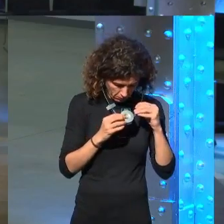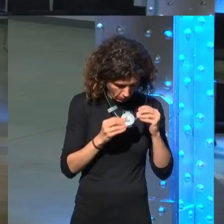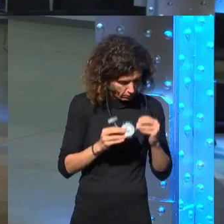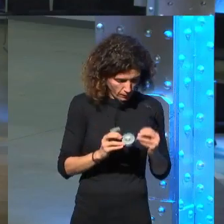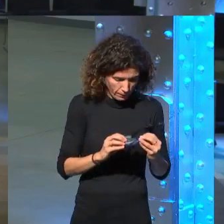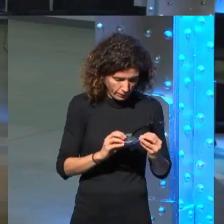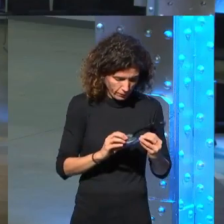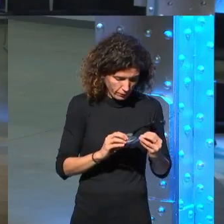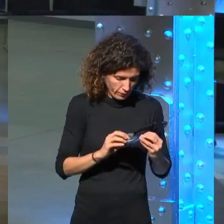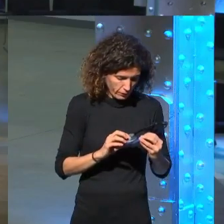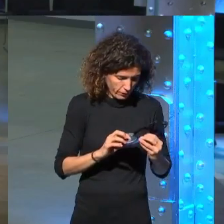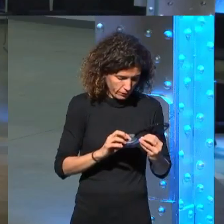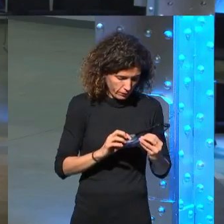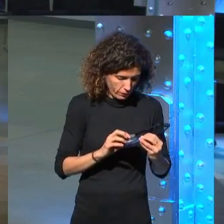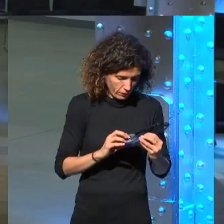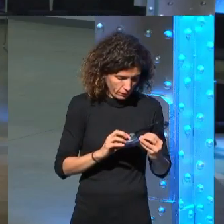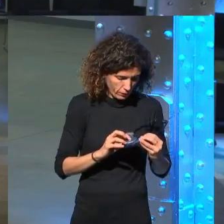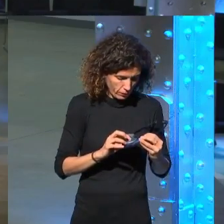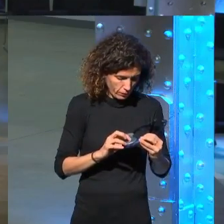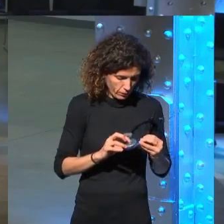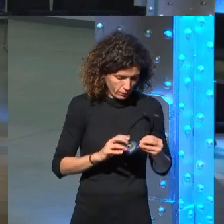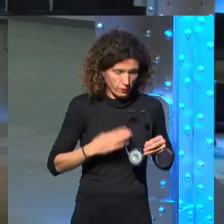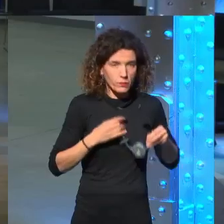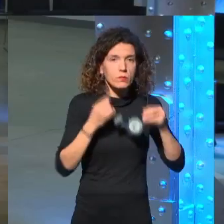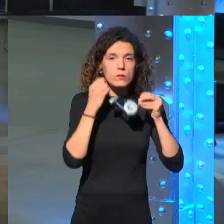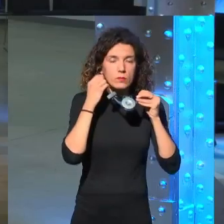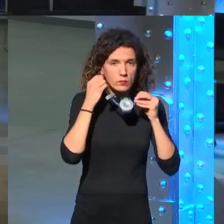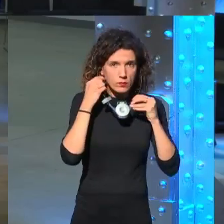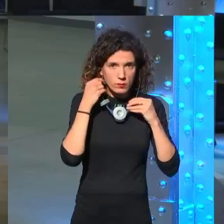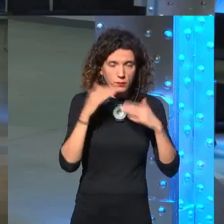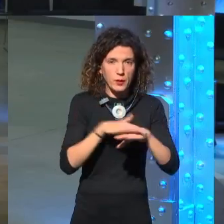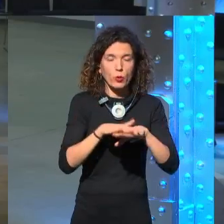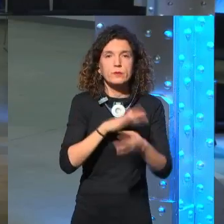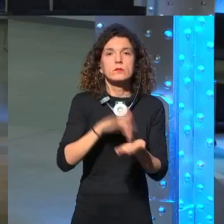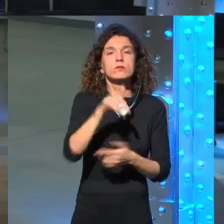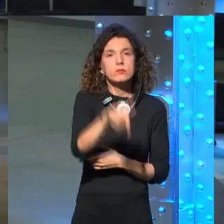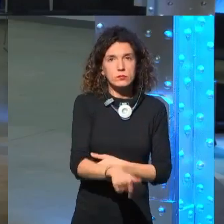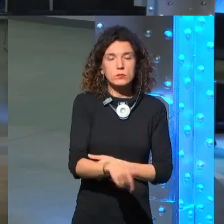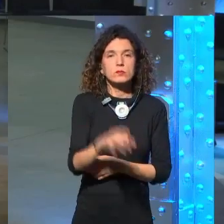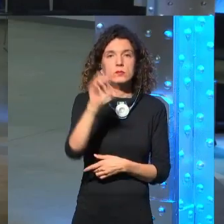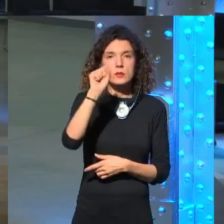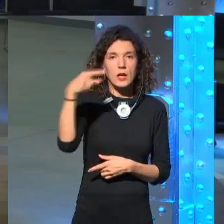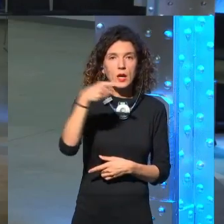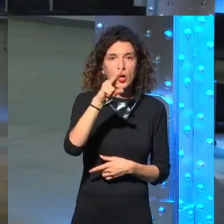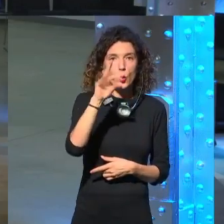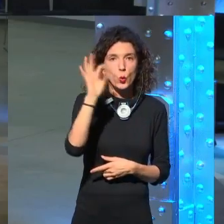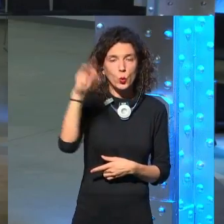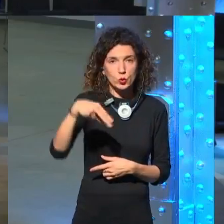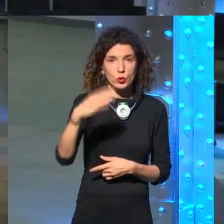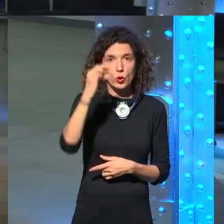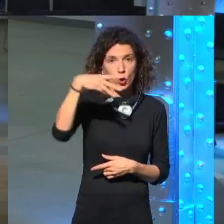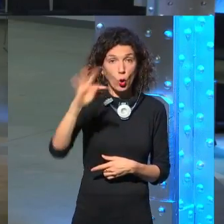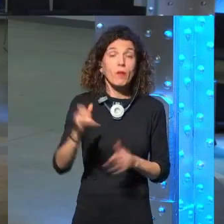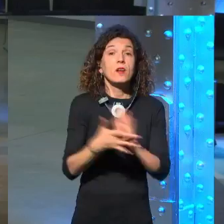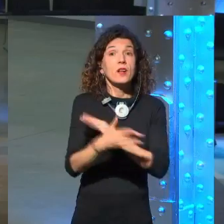this. One of my favorite examples is Auguste Comte. Auguste Comte, a French scientist,